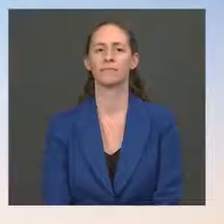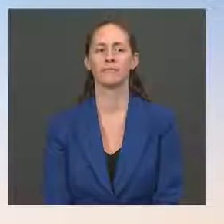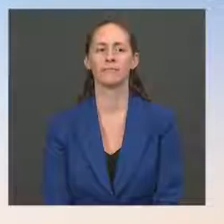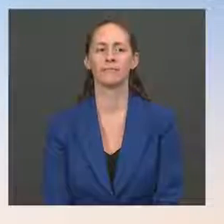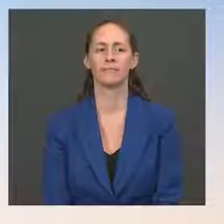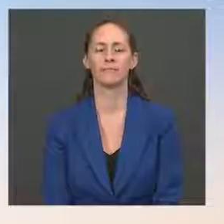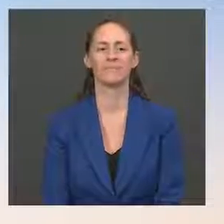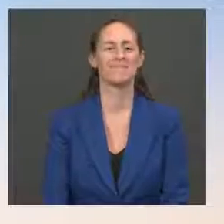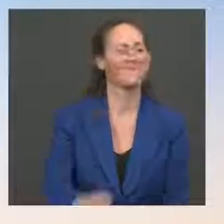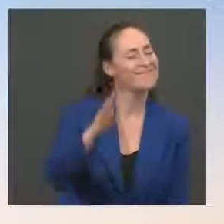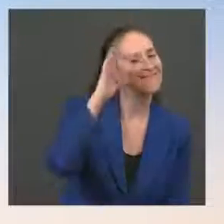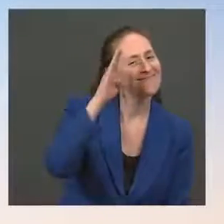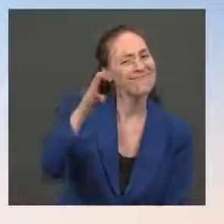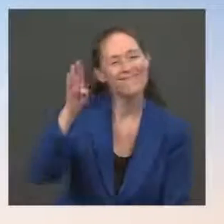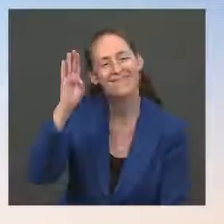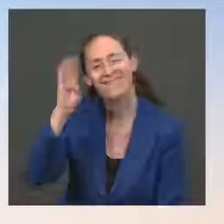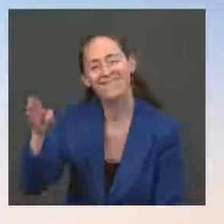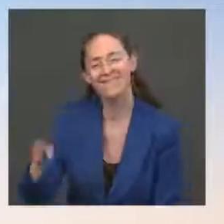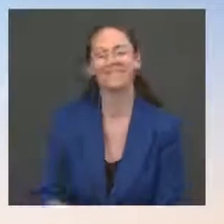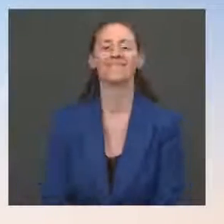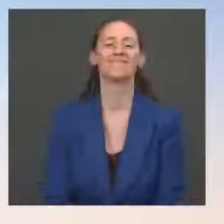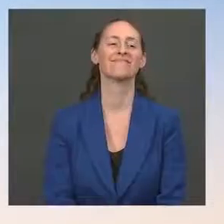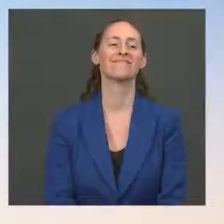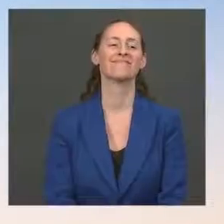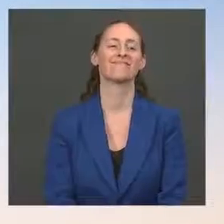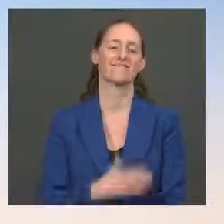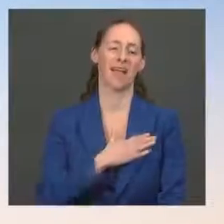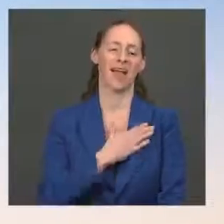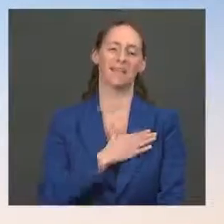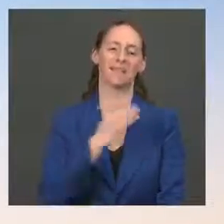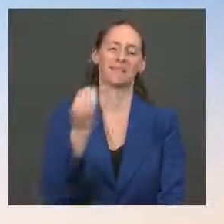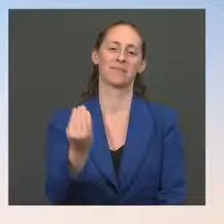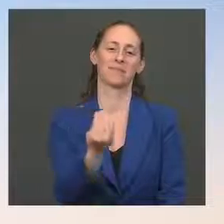Hi, everyone. Hello. Happy Monday.